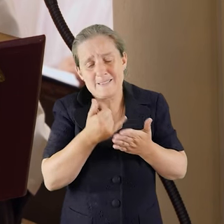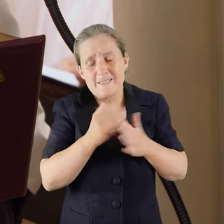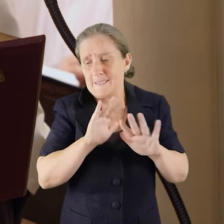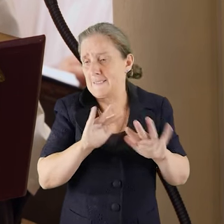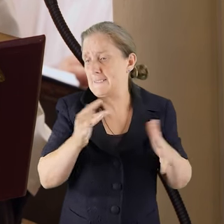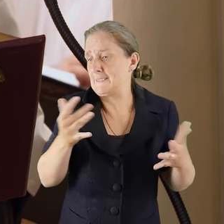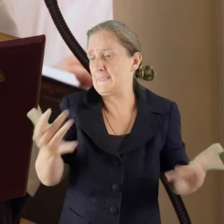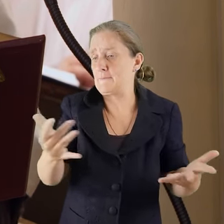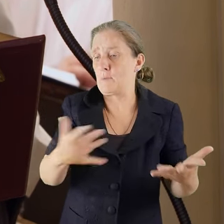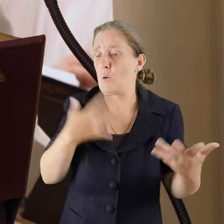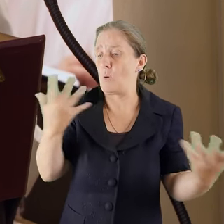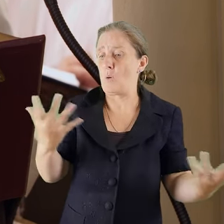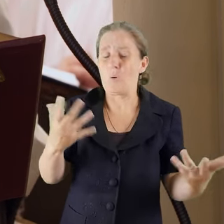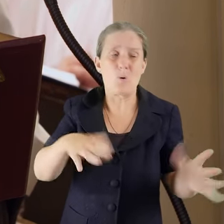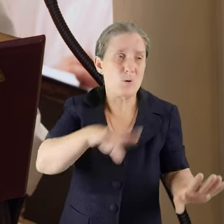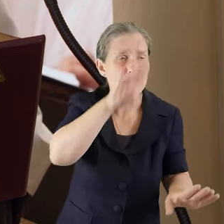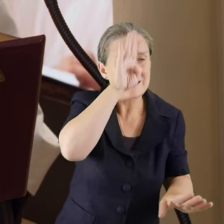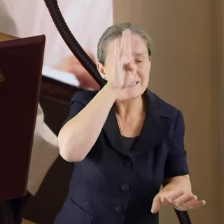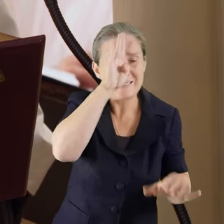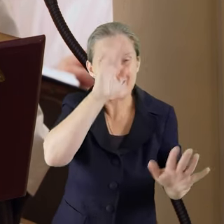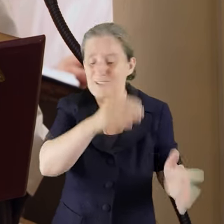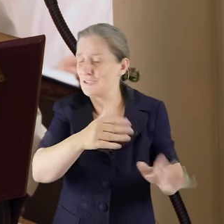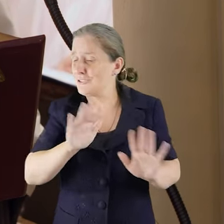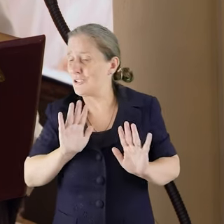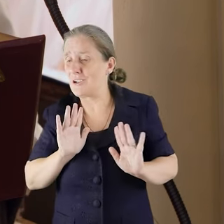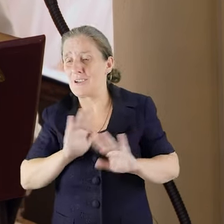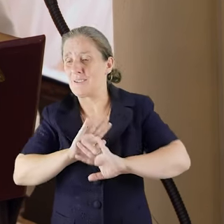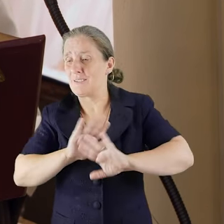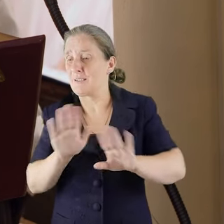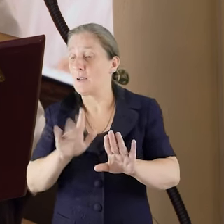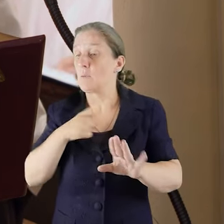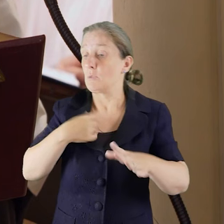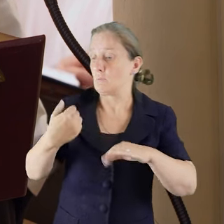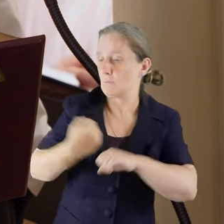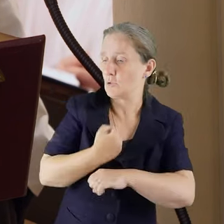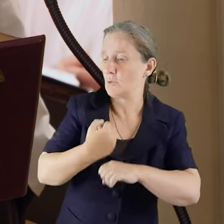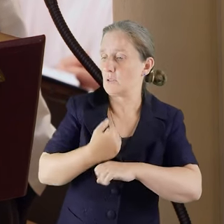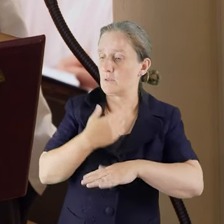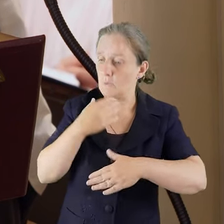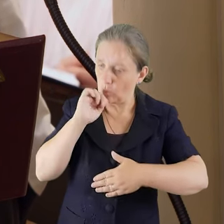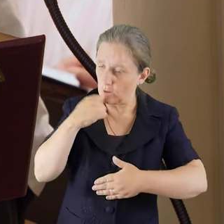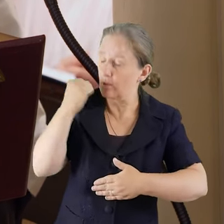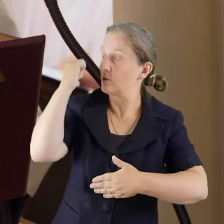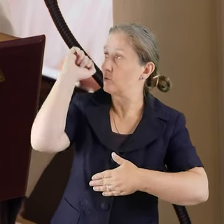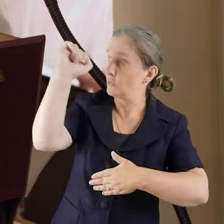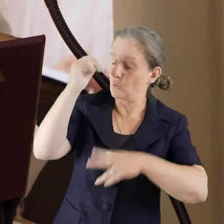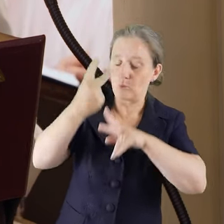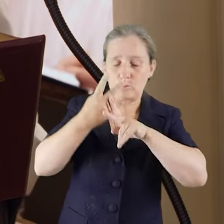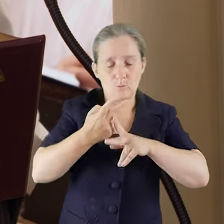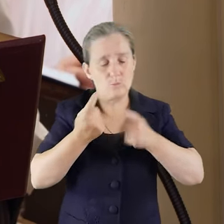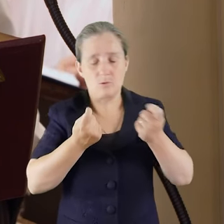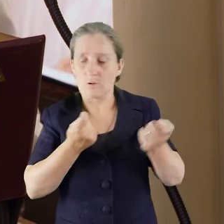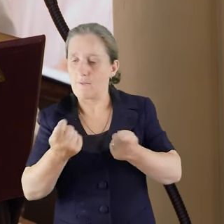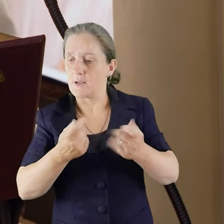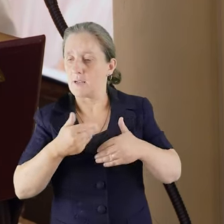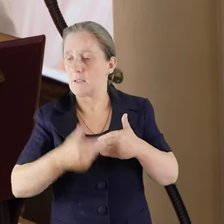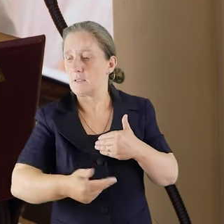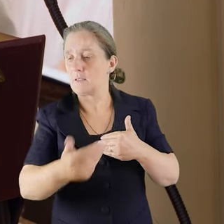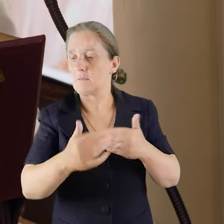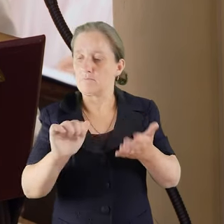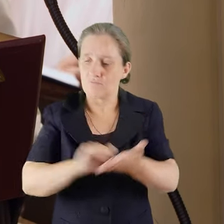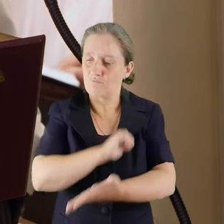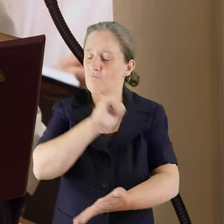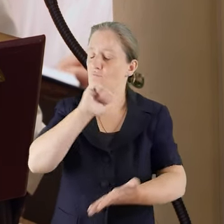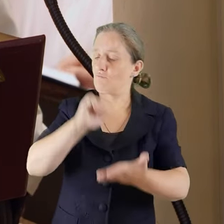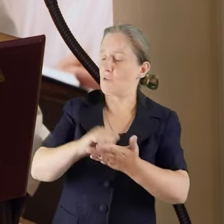sin, neither run into any kind of danger, but that all our doings may be ordered by thy governance, to do always